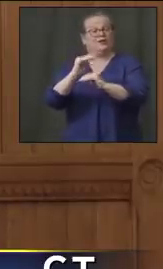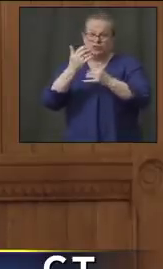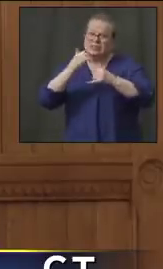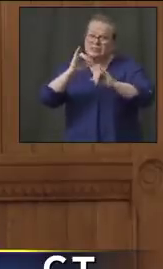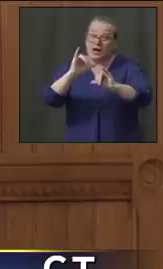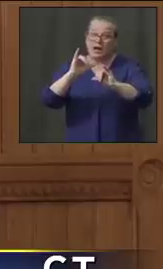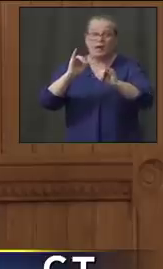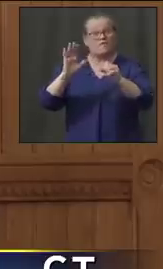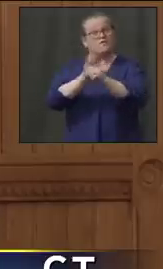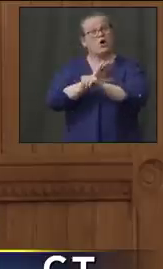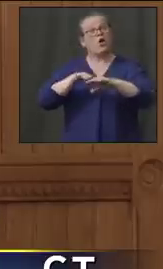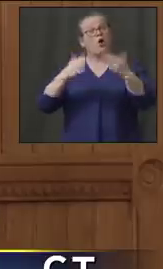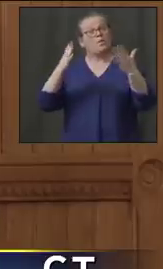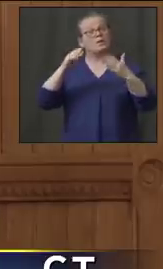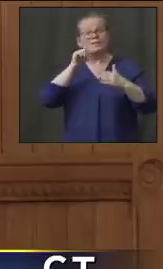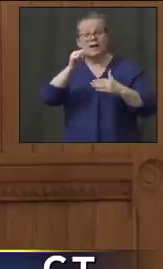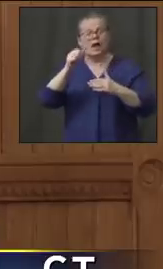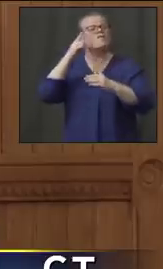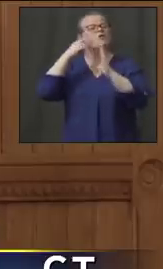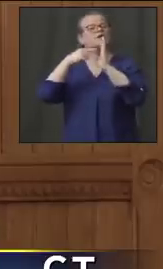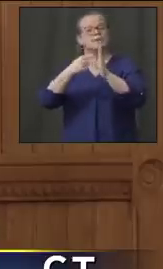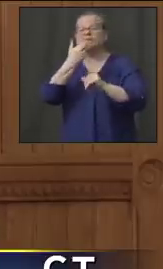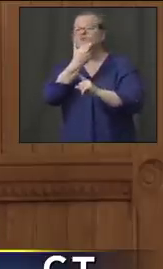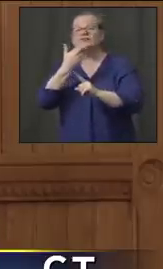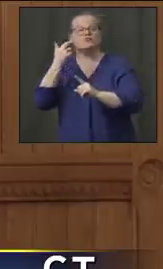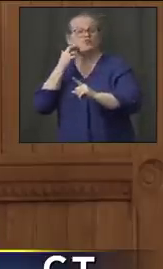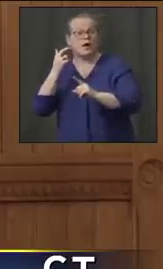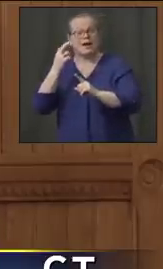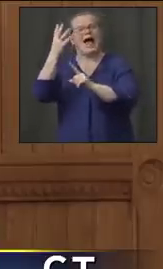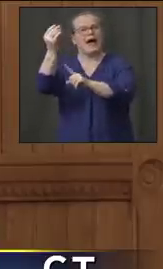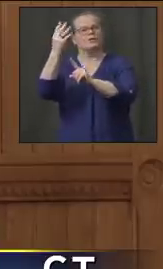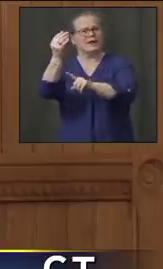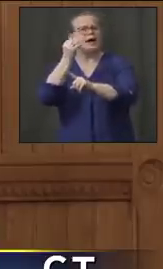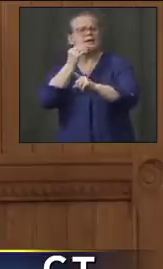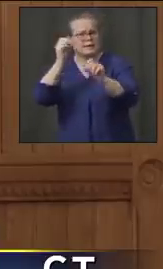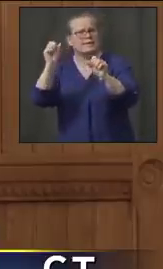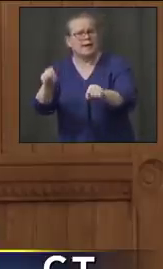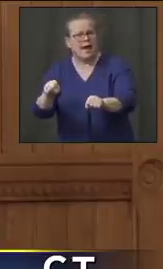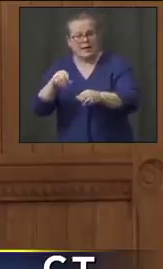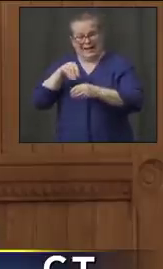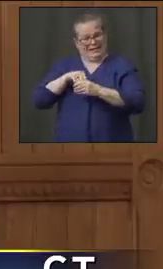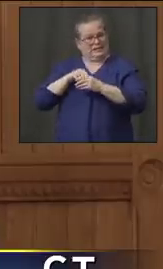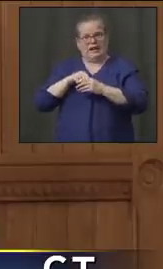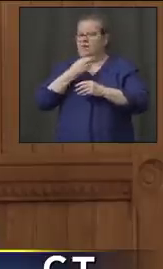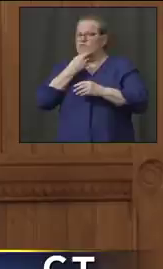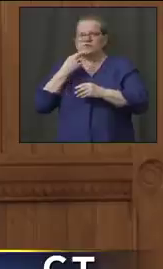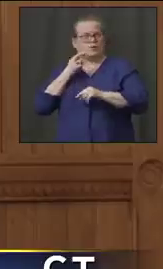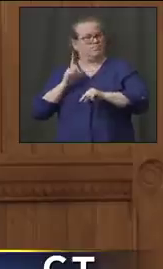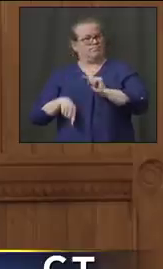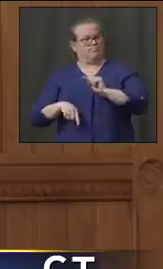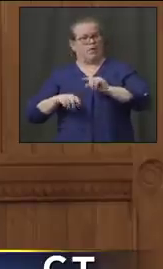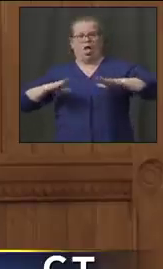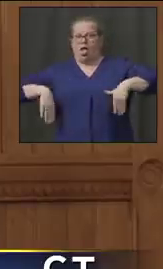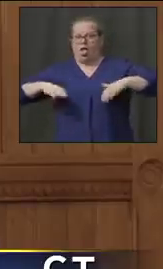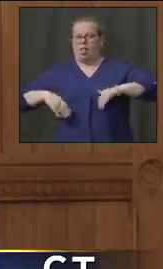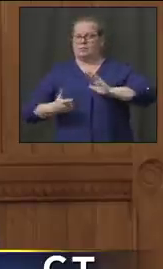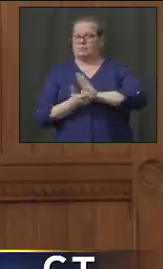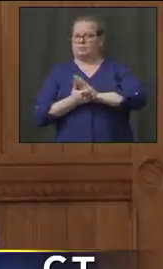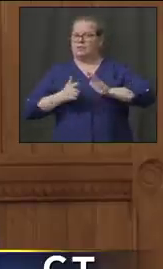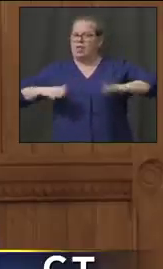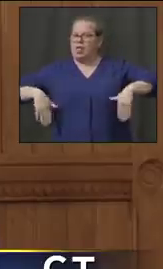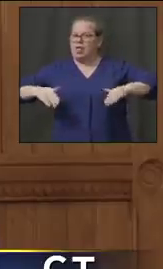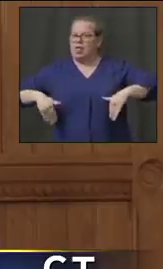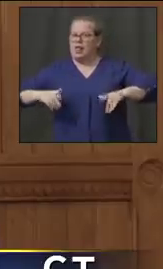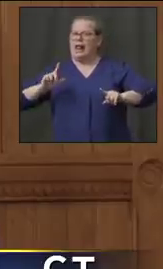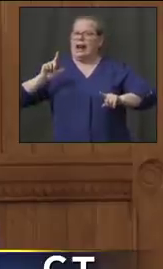going to go back to a full staffing level immediately. So as Indra mentioned, we're going to have to see how that plays out depending on the conditions that are imposed on